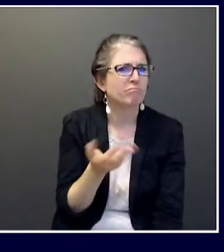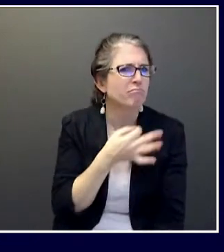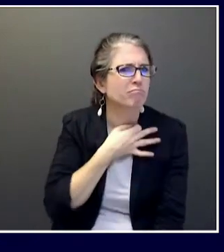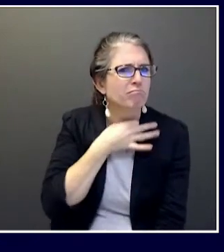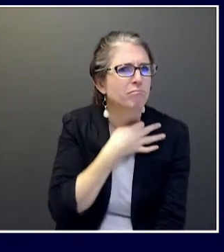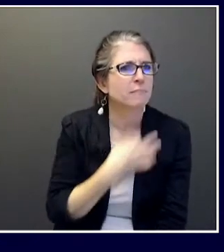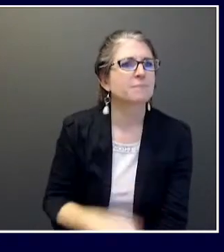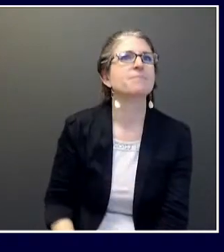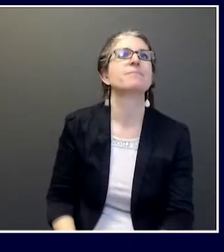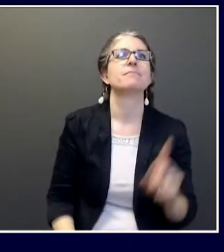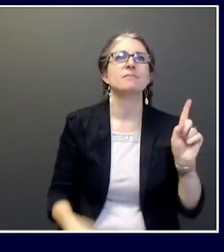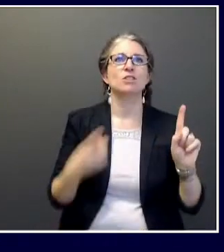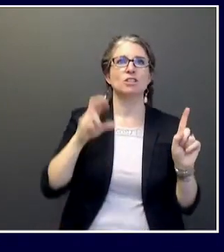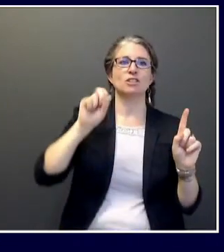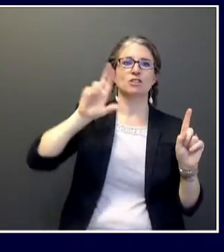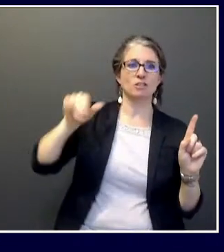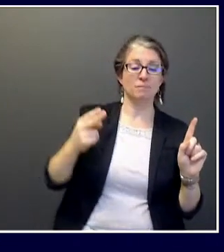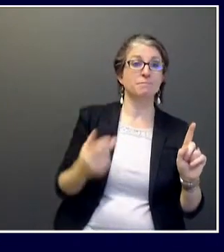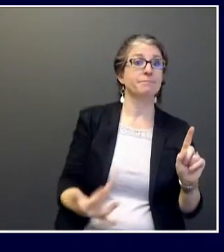exemption from Maine law.